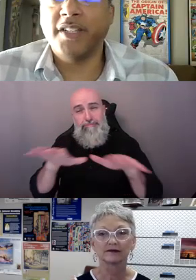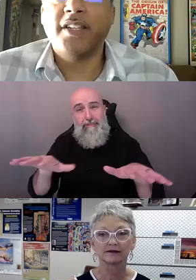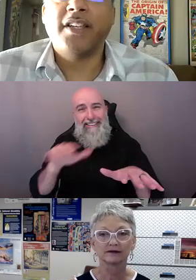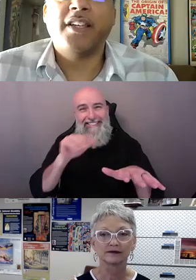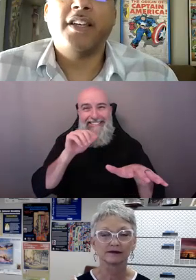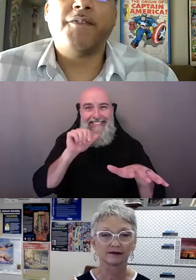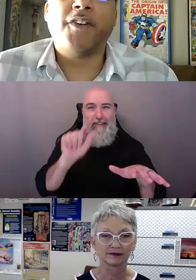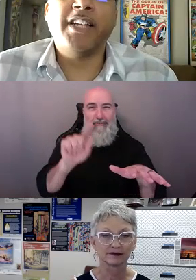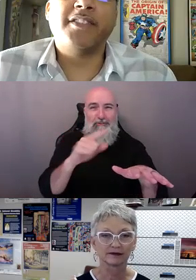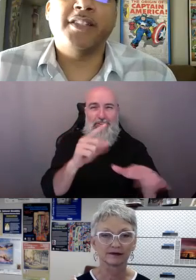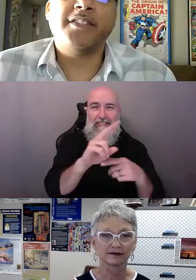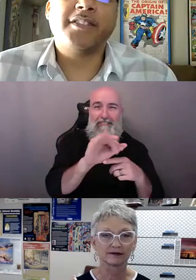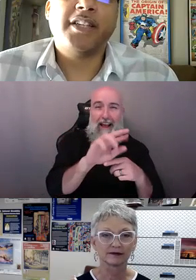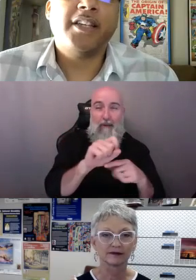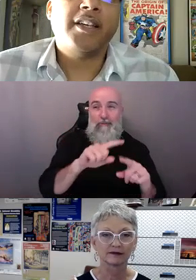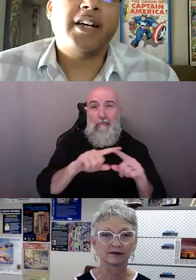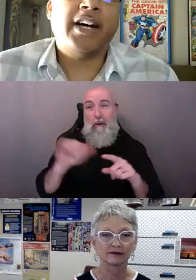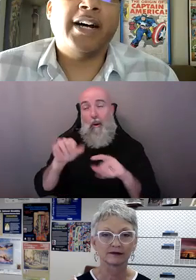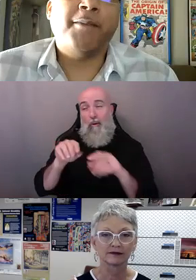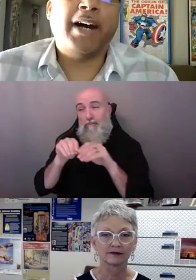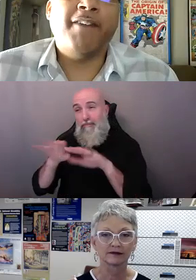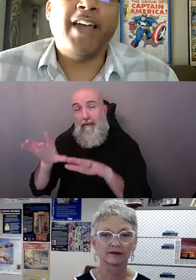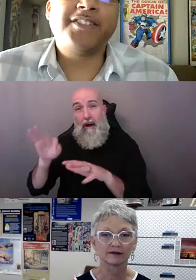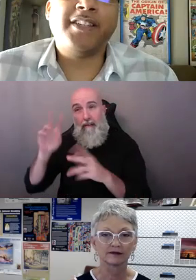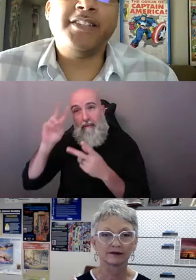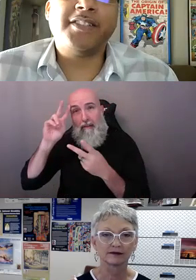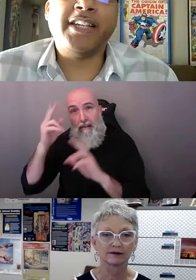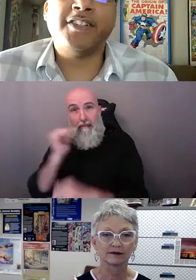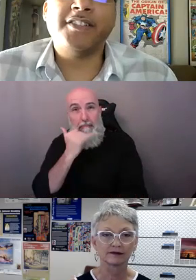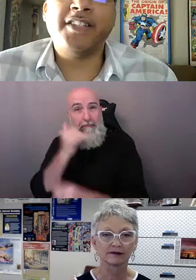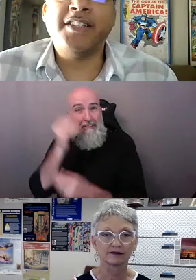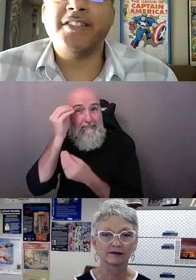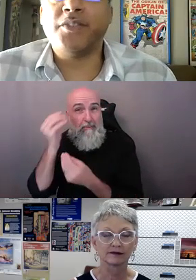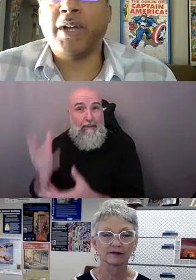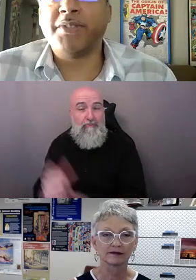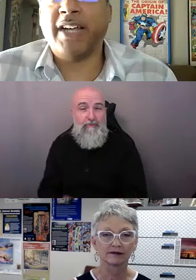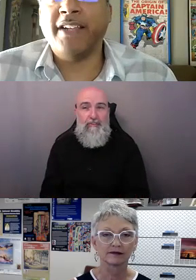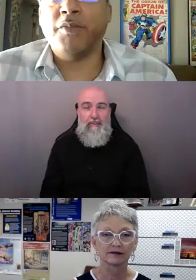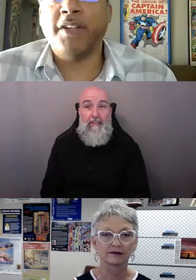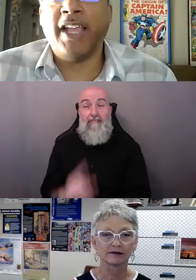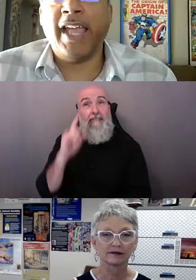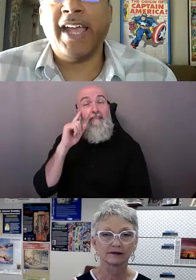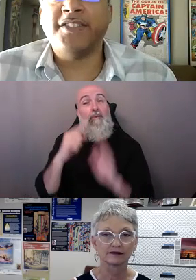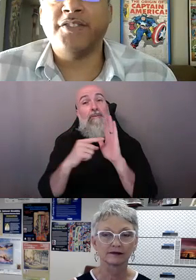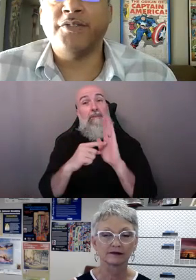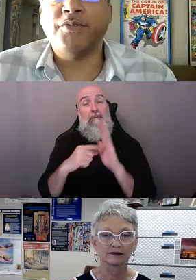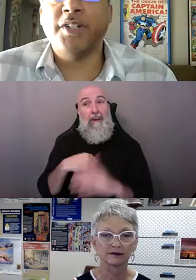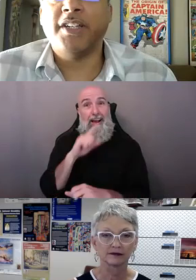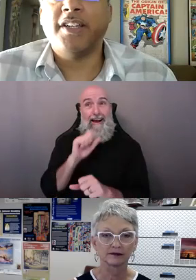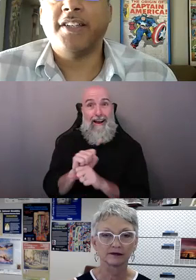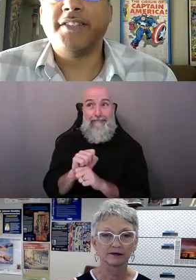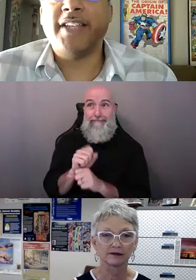disinformation. For instance, I've actually seen on the CDC's website where they had